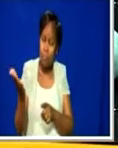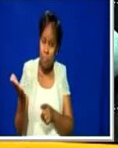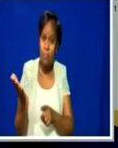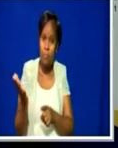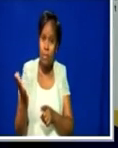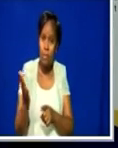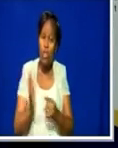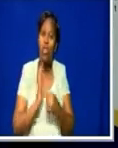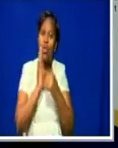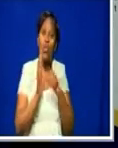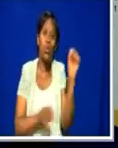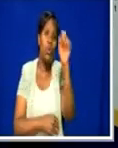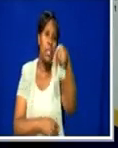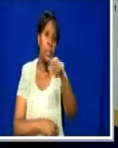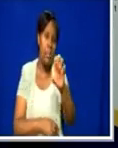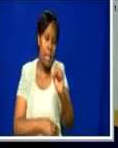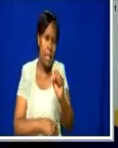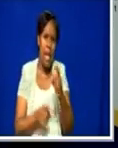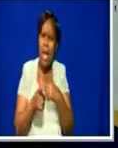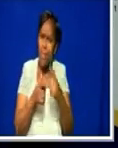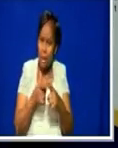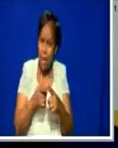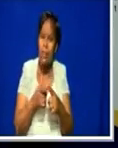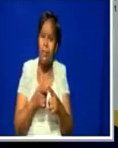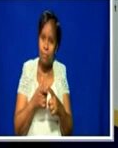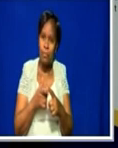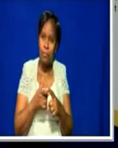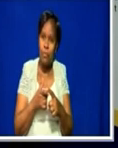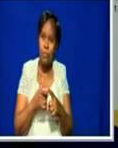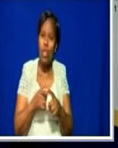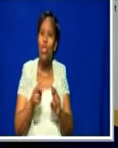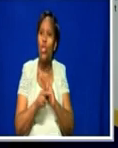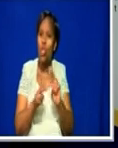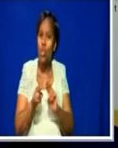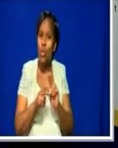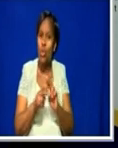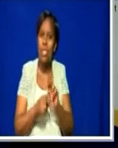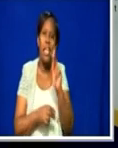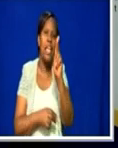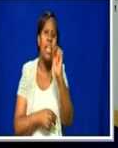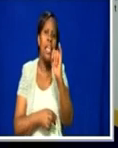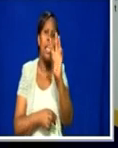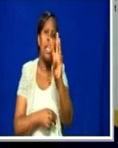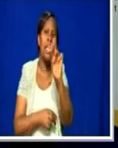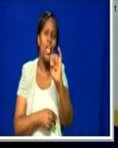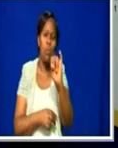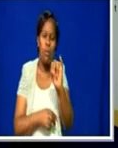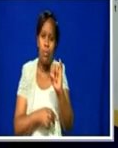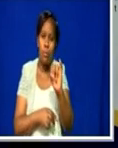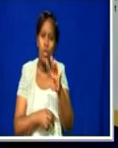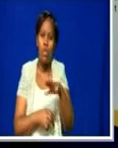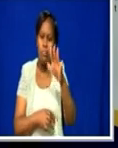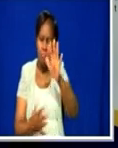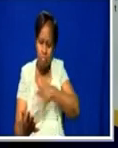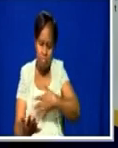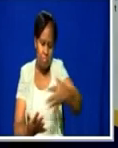that it represents space. And then after you do that, you can even use, kiwi. Kiwi. Oh, kiwi, yeah, kiwi, So you kiwi. just simply paint